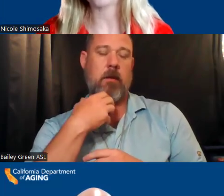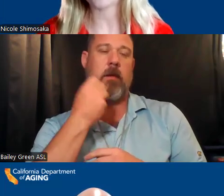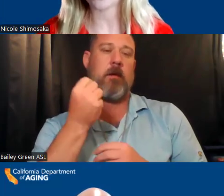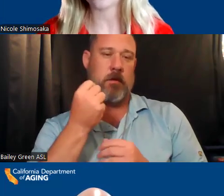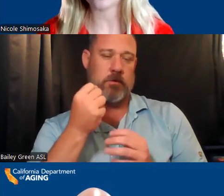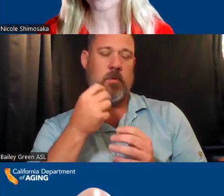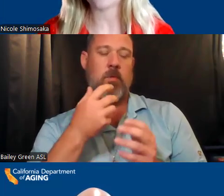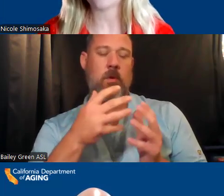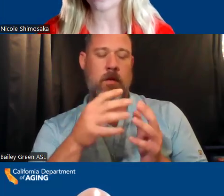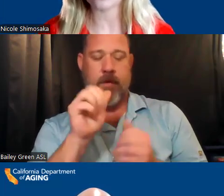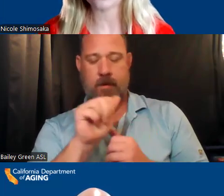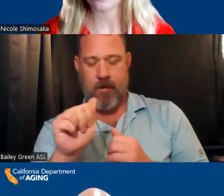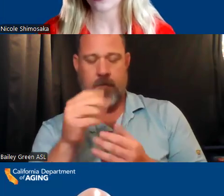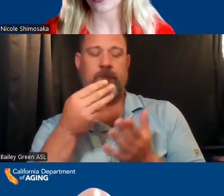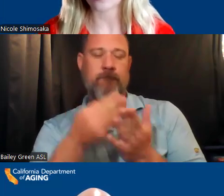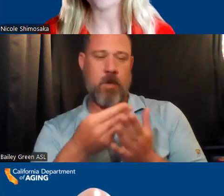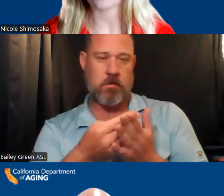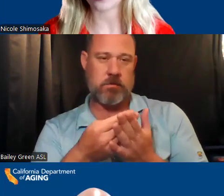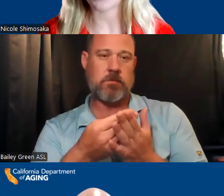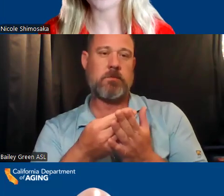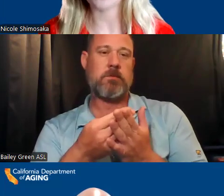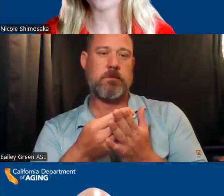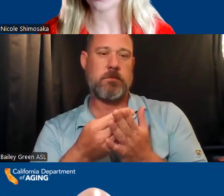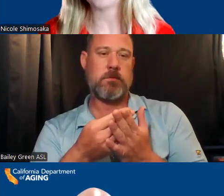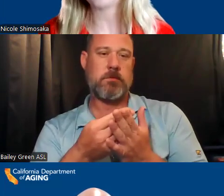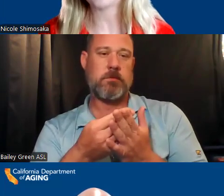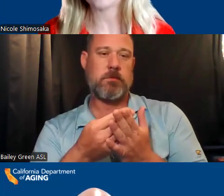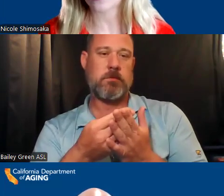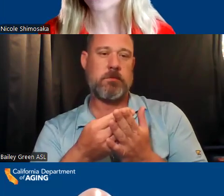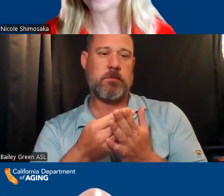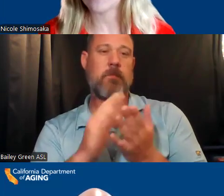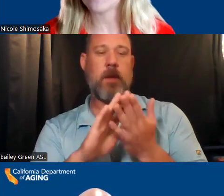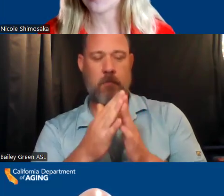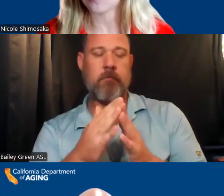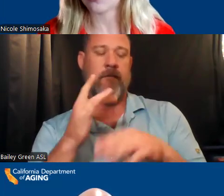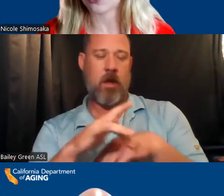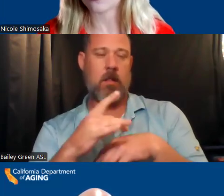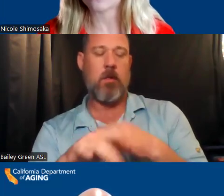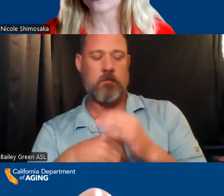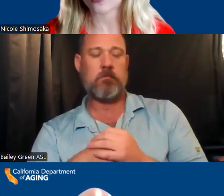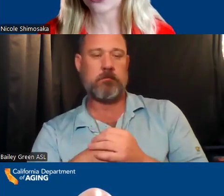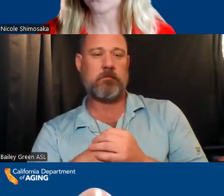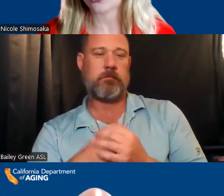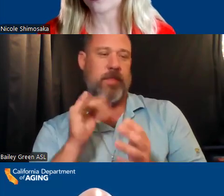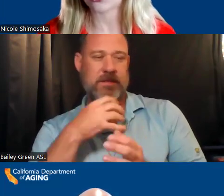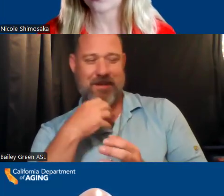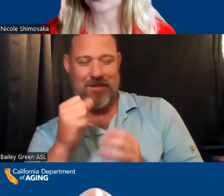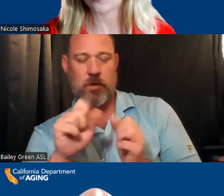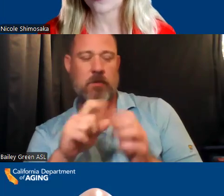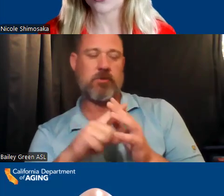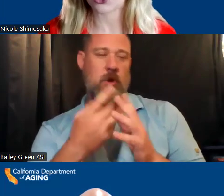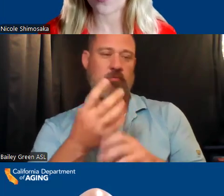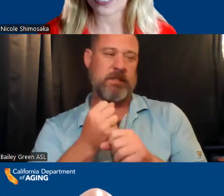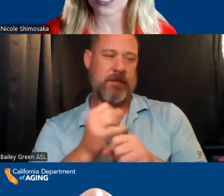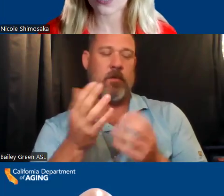Older American Act funds have become active for older adults. That's the age at which you can start to receive